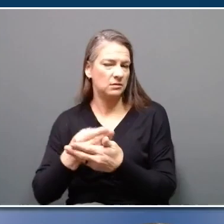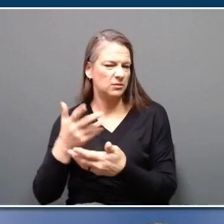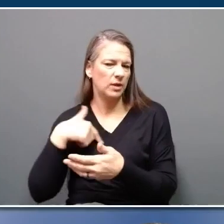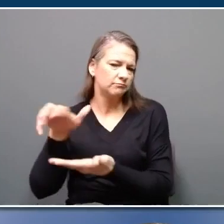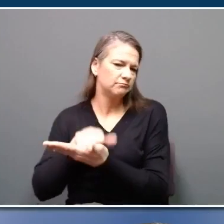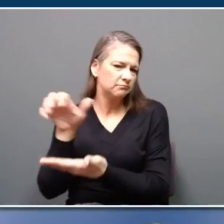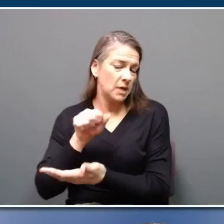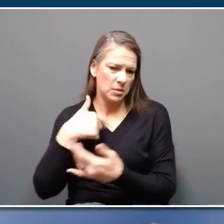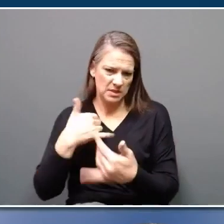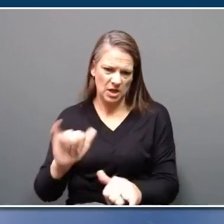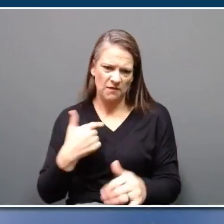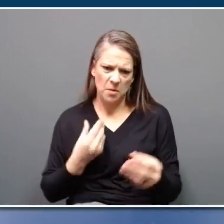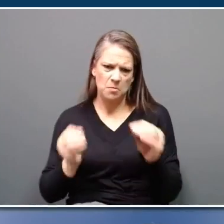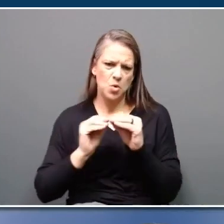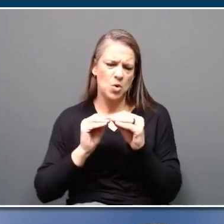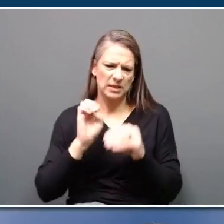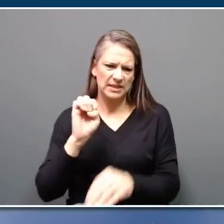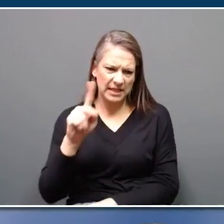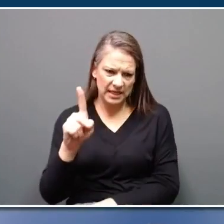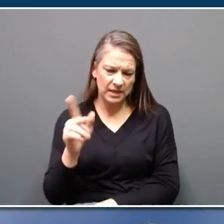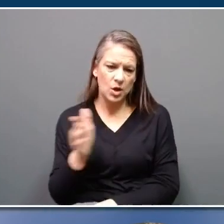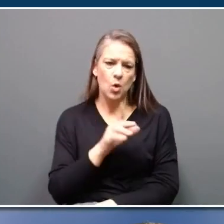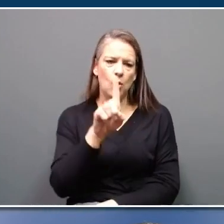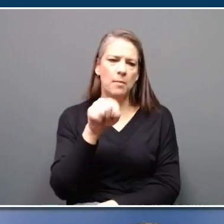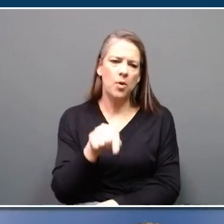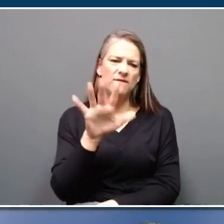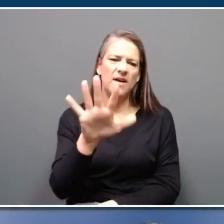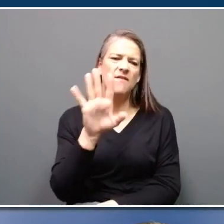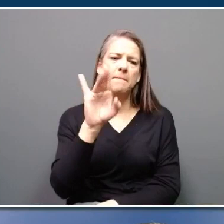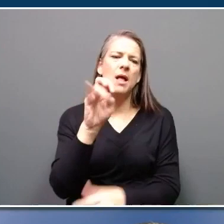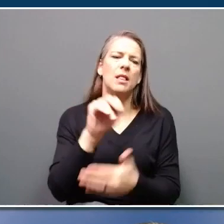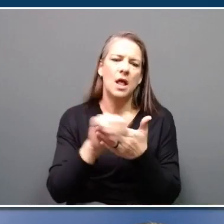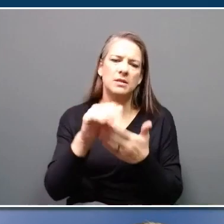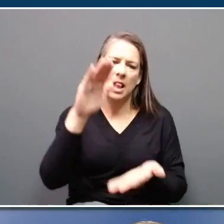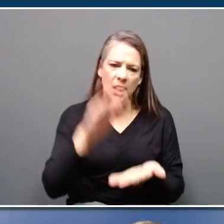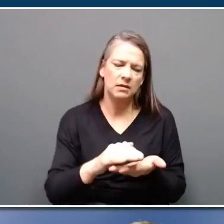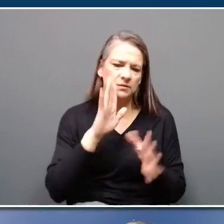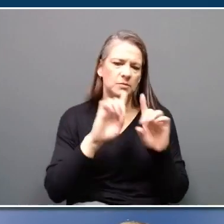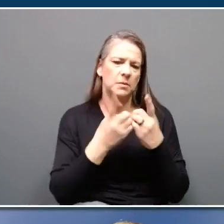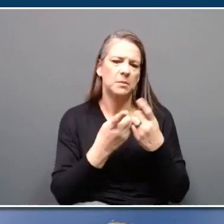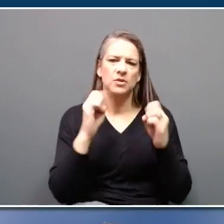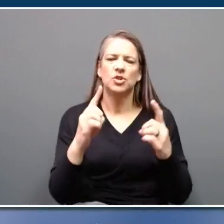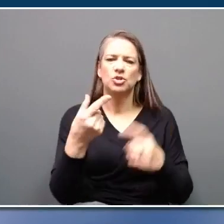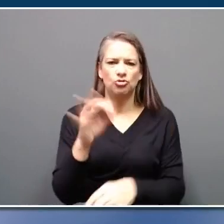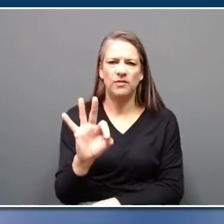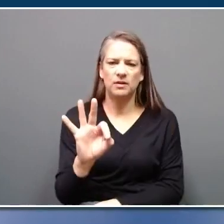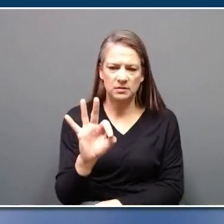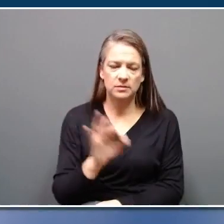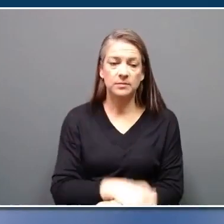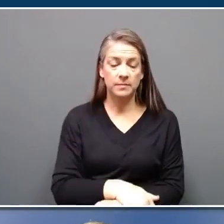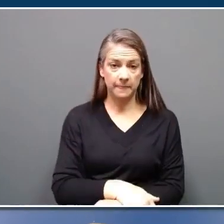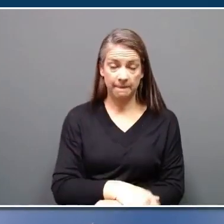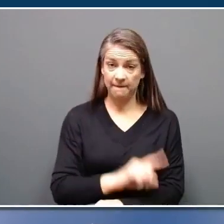billion more in SEEK over the 2 years. And there's $1.5 billion less for the Department of Education's general fund. First thing they